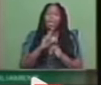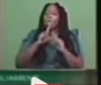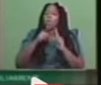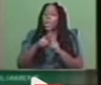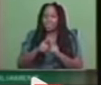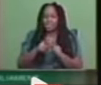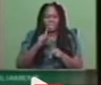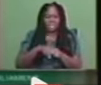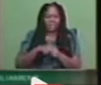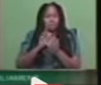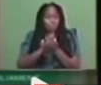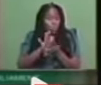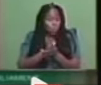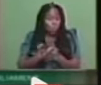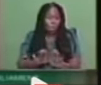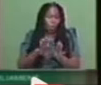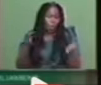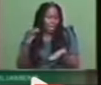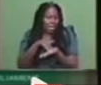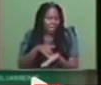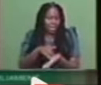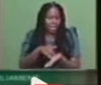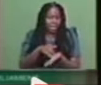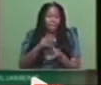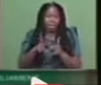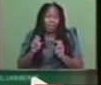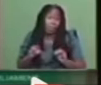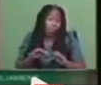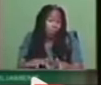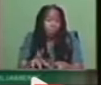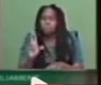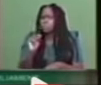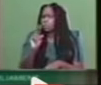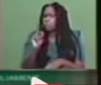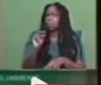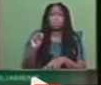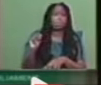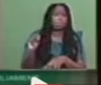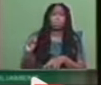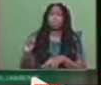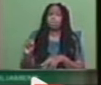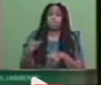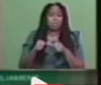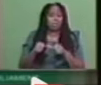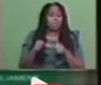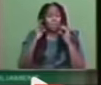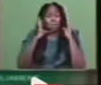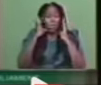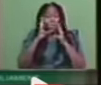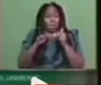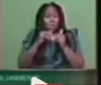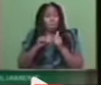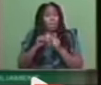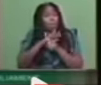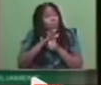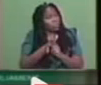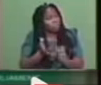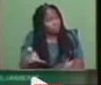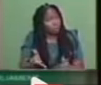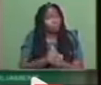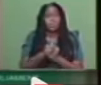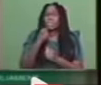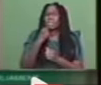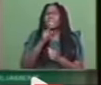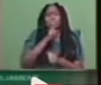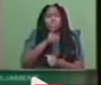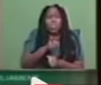not paid attention to these issues. Facts are stubborn things, and whatever may be our wishes or the inclinations or the dictates